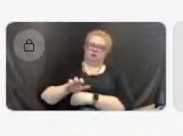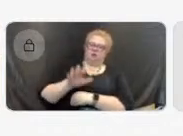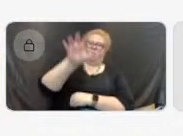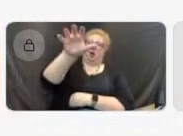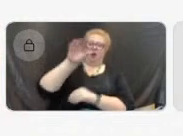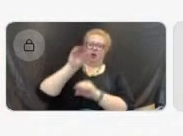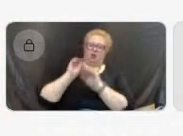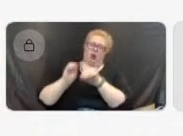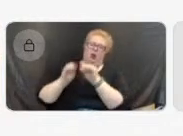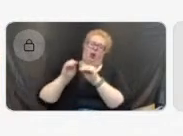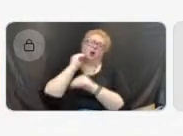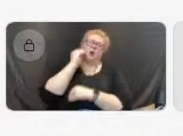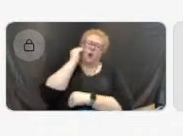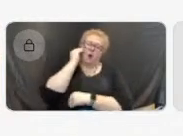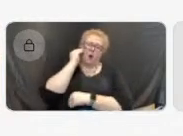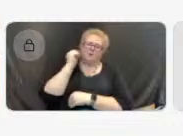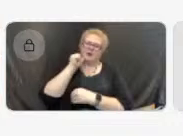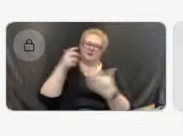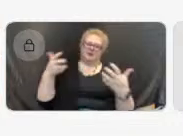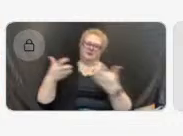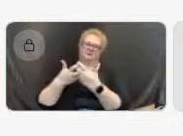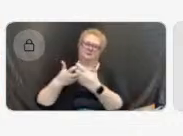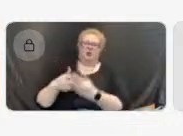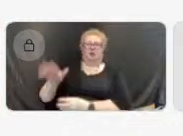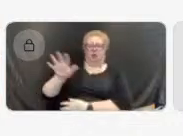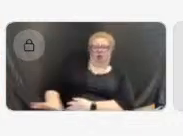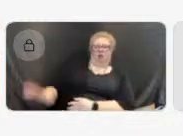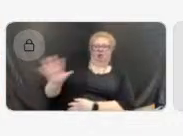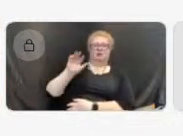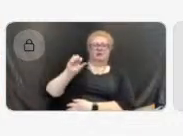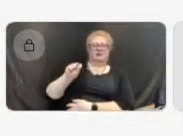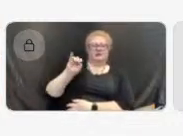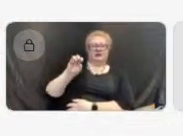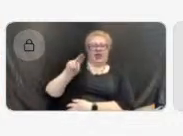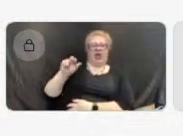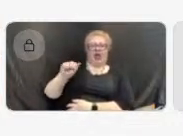where houses range in value from $254,000 to